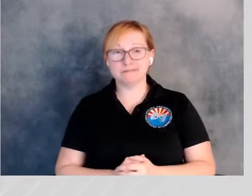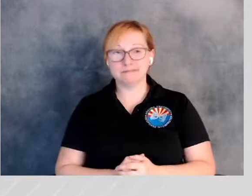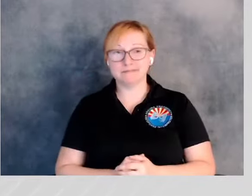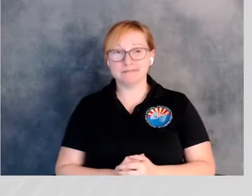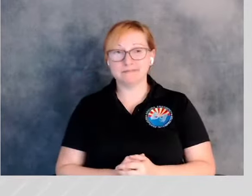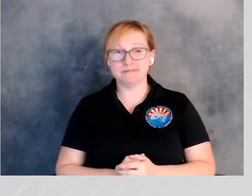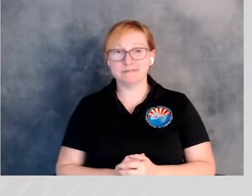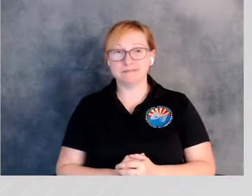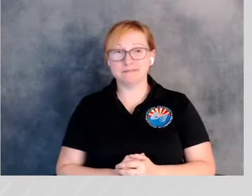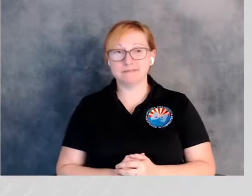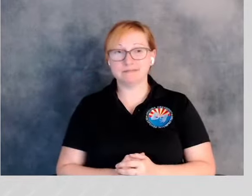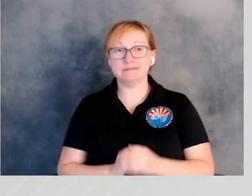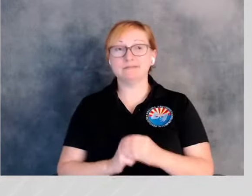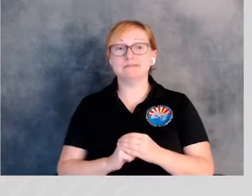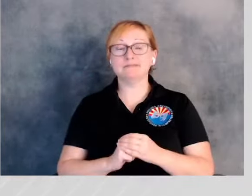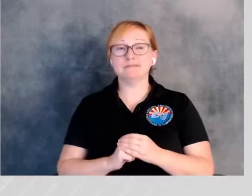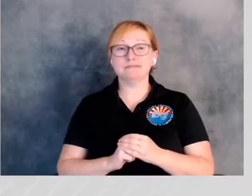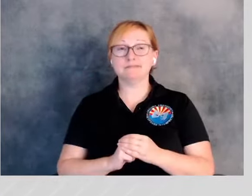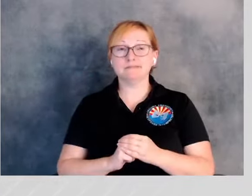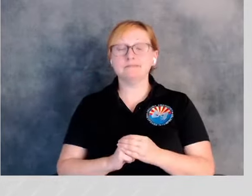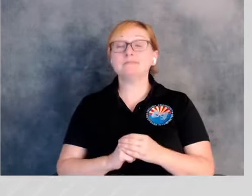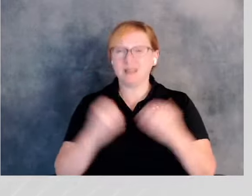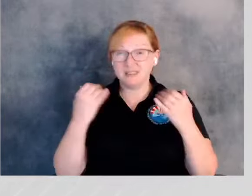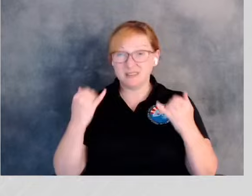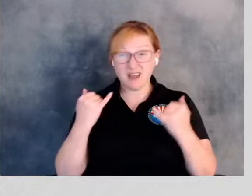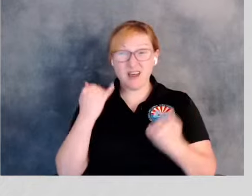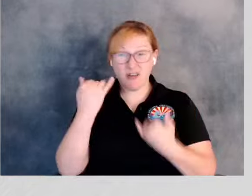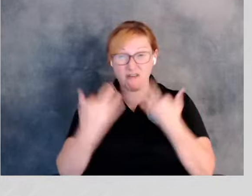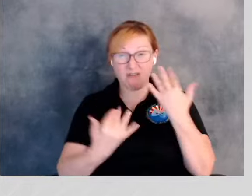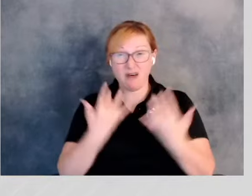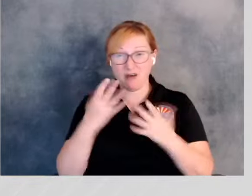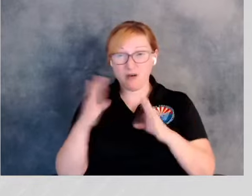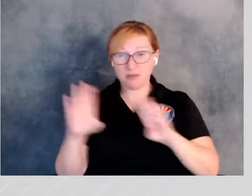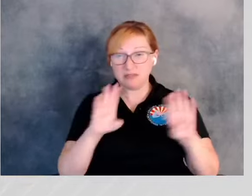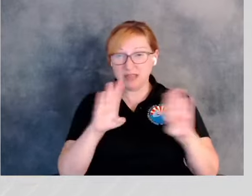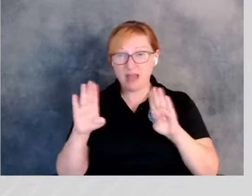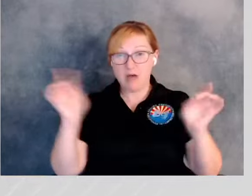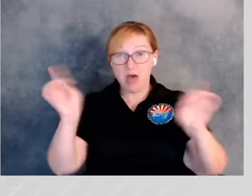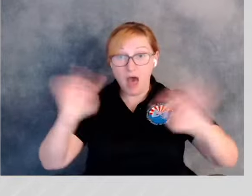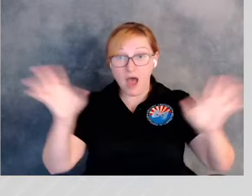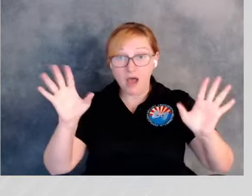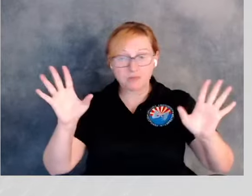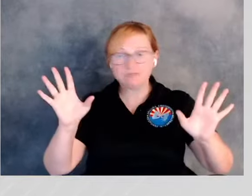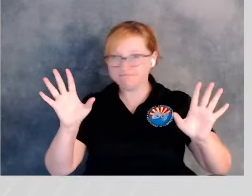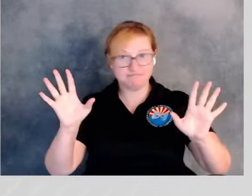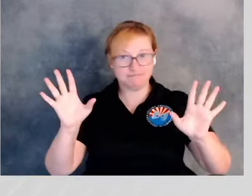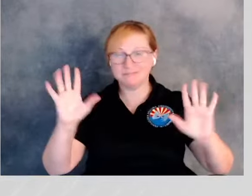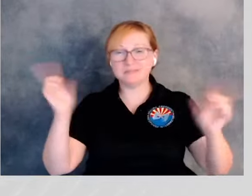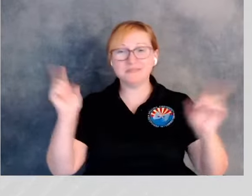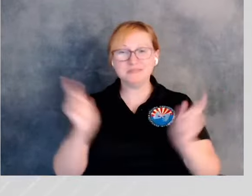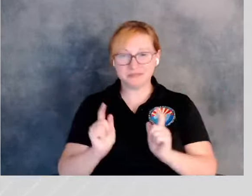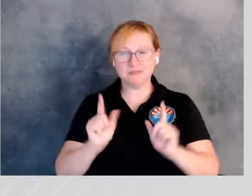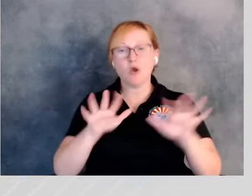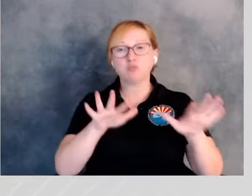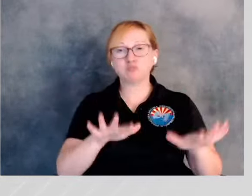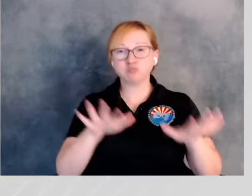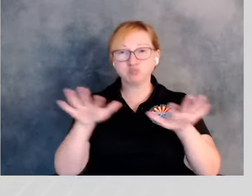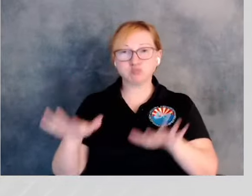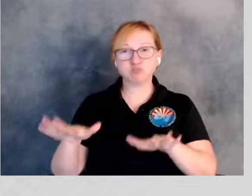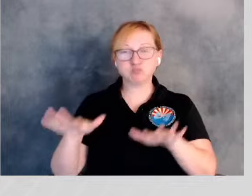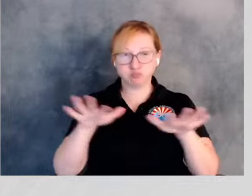throughout the fire has moderated significantly. Where we are still seeing activity, the activity we're